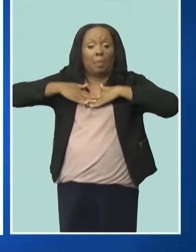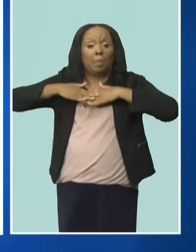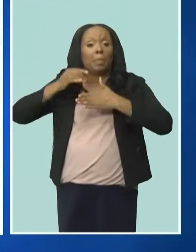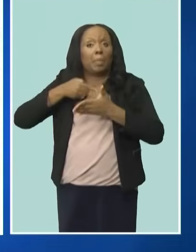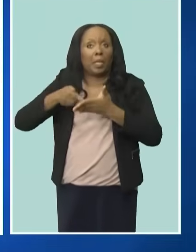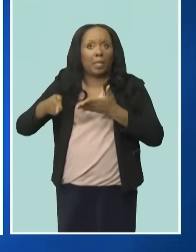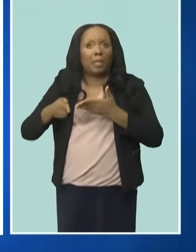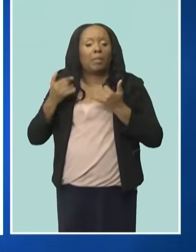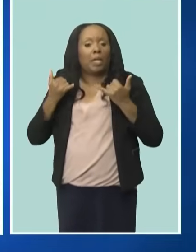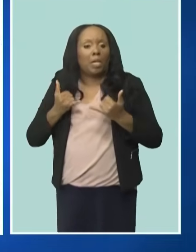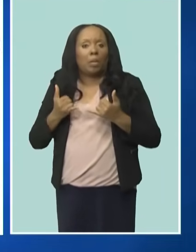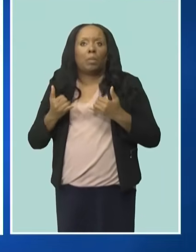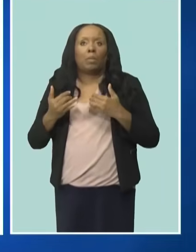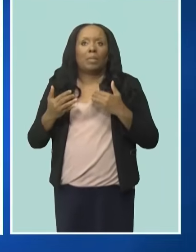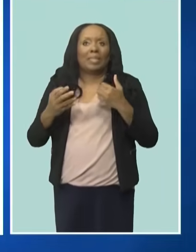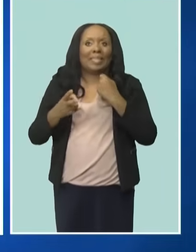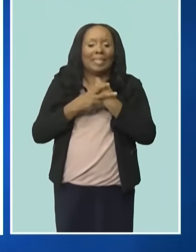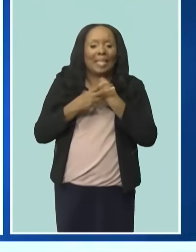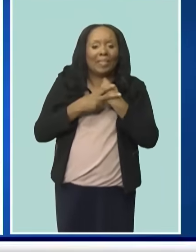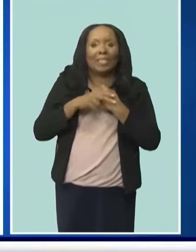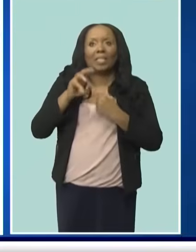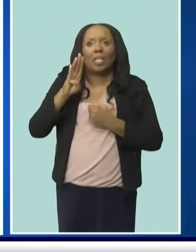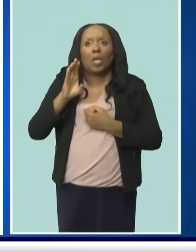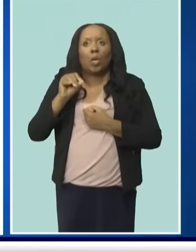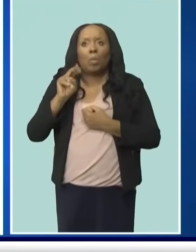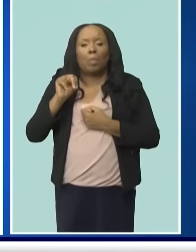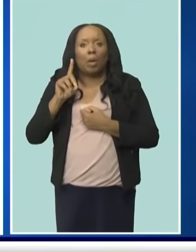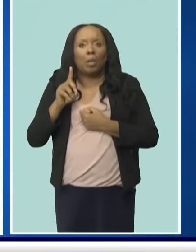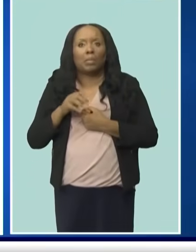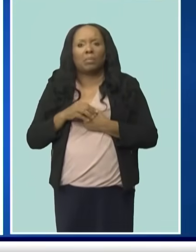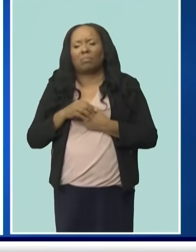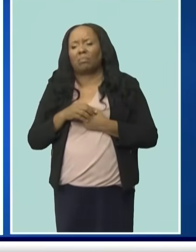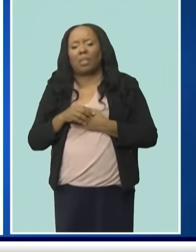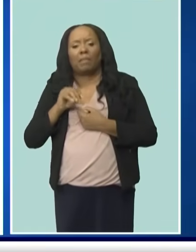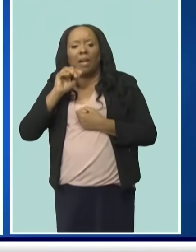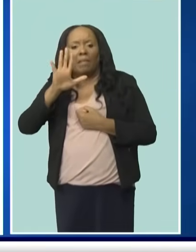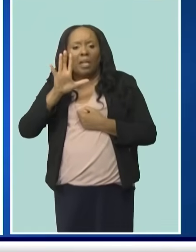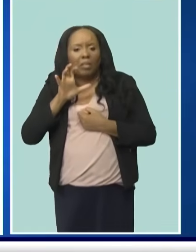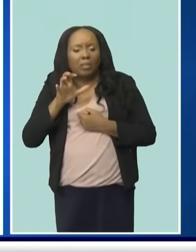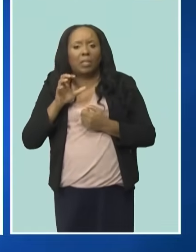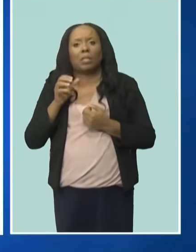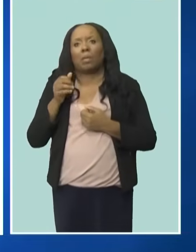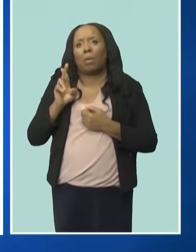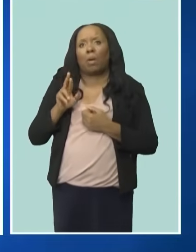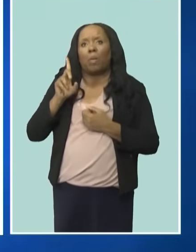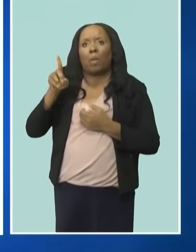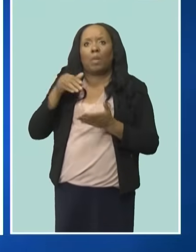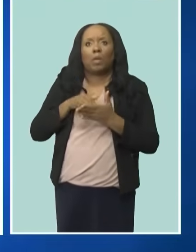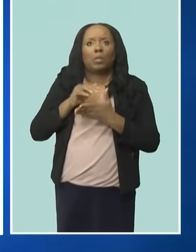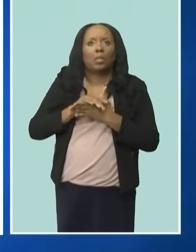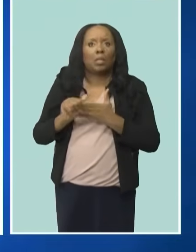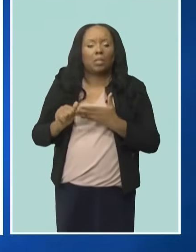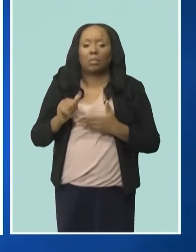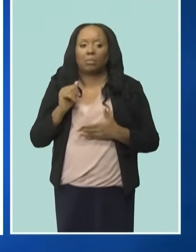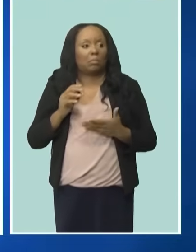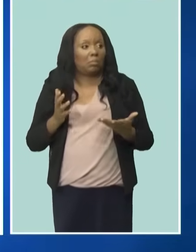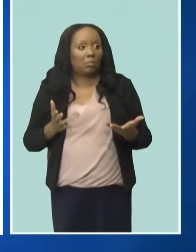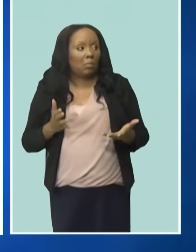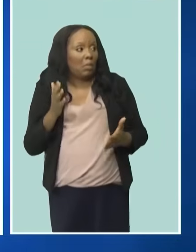a savings bond or treasury bill, $500 or $1,000. Now, not everybody has $500